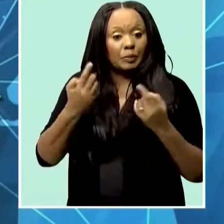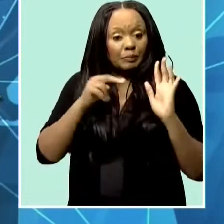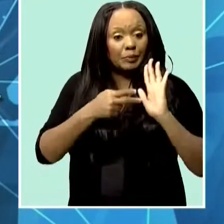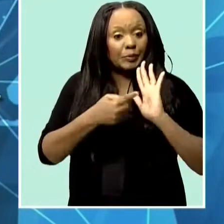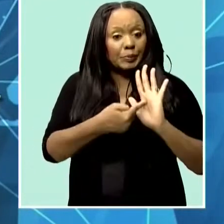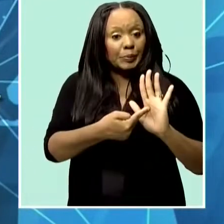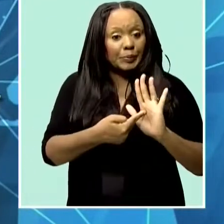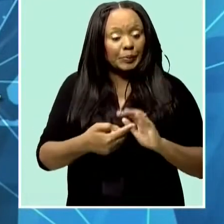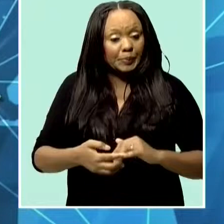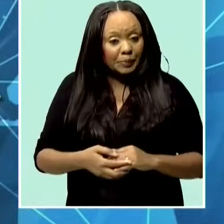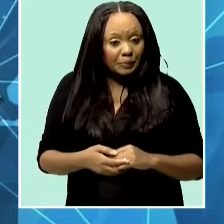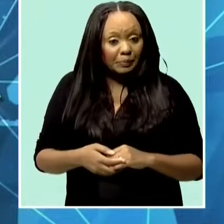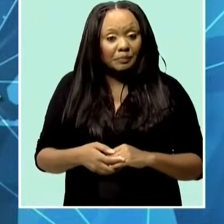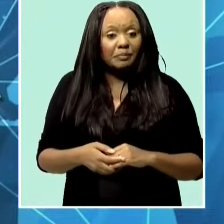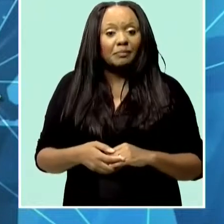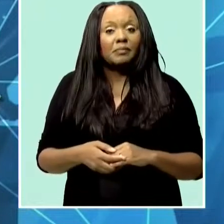say.